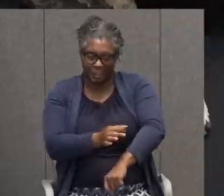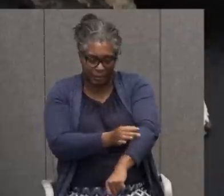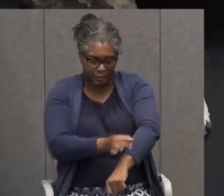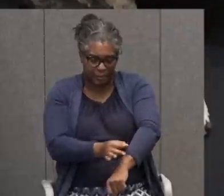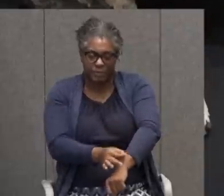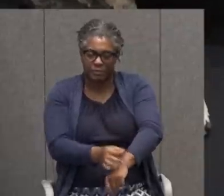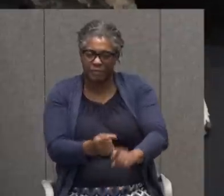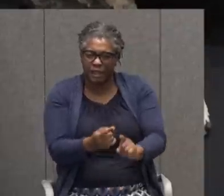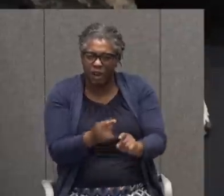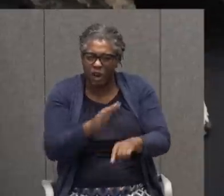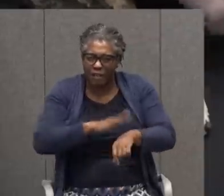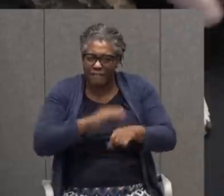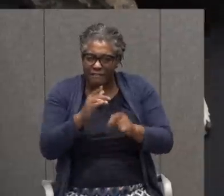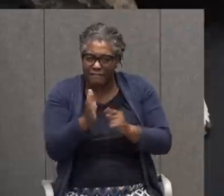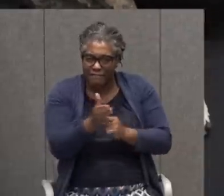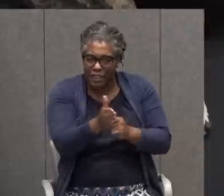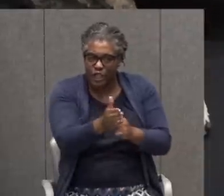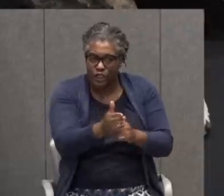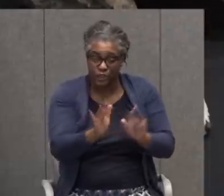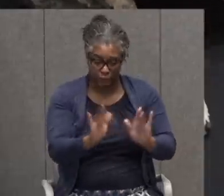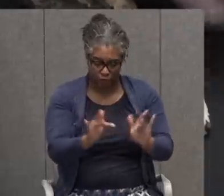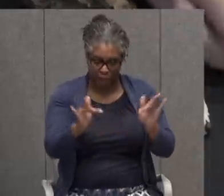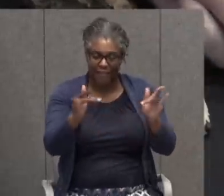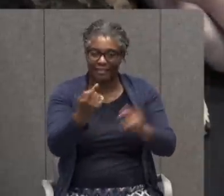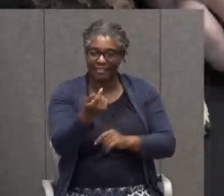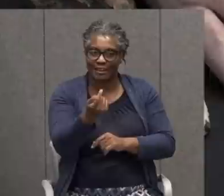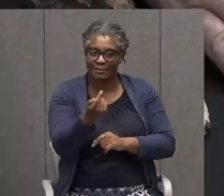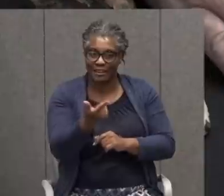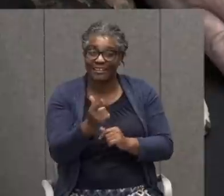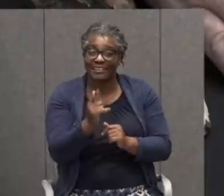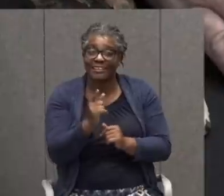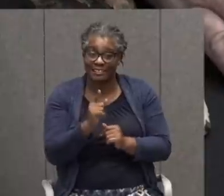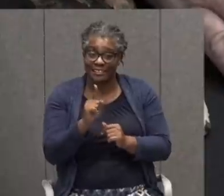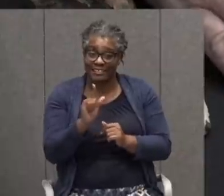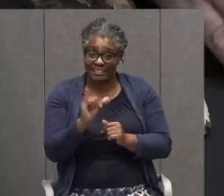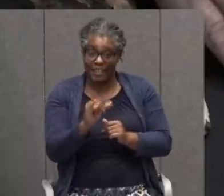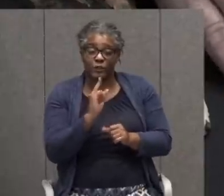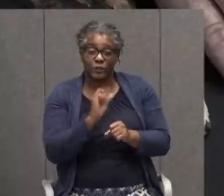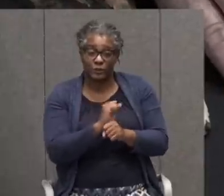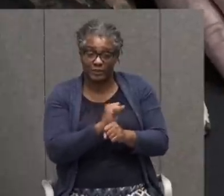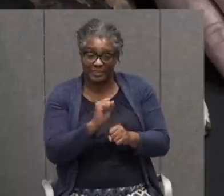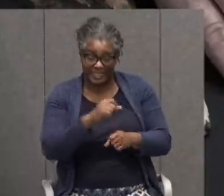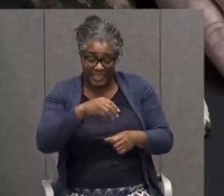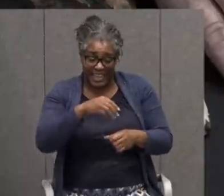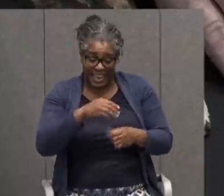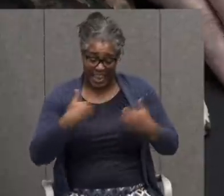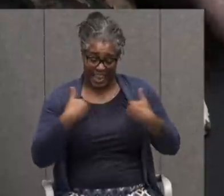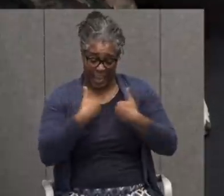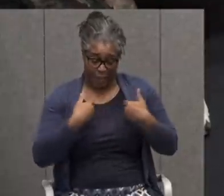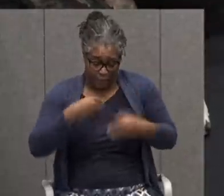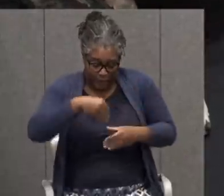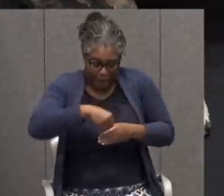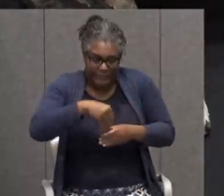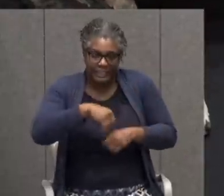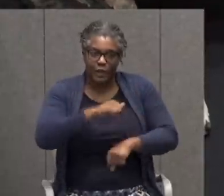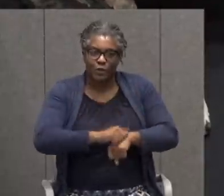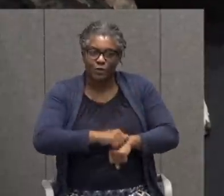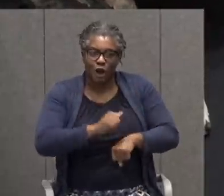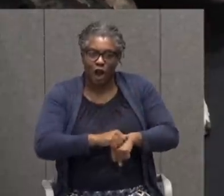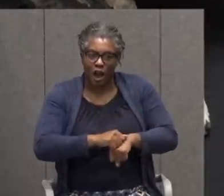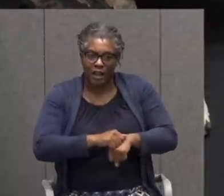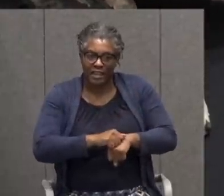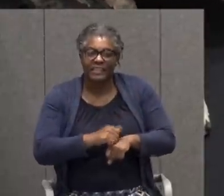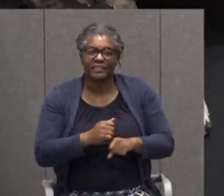fossil because it's the real animal that was in this. A student gave this to me, and I'm not sure where it came from,